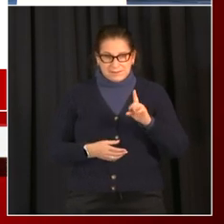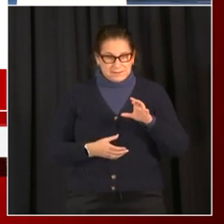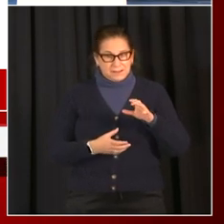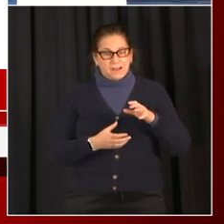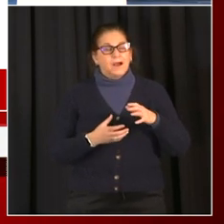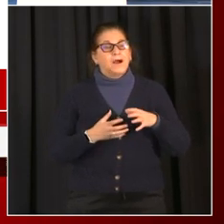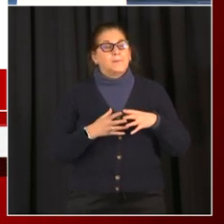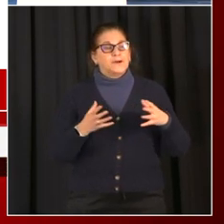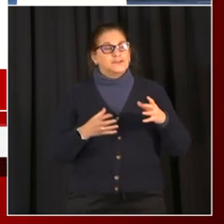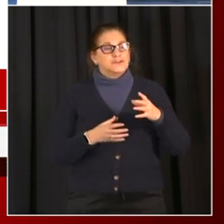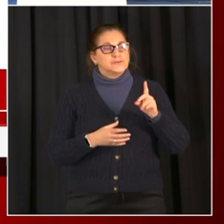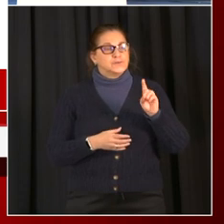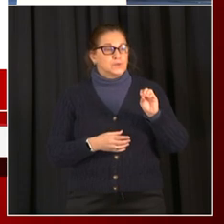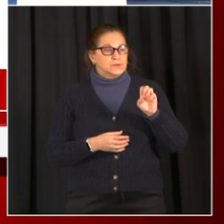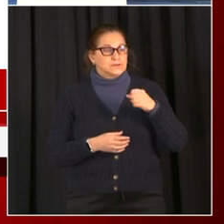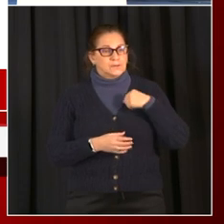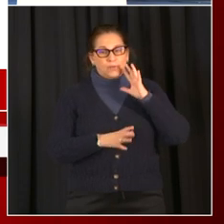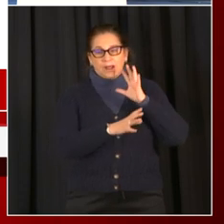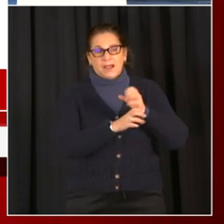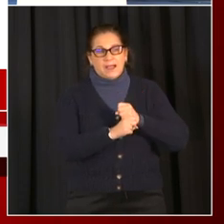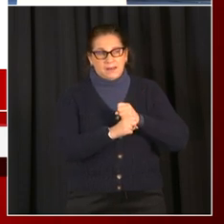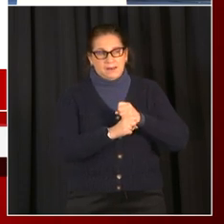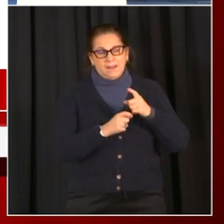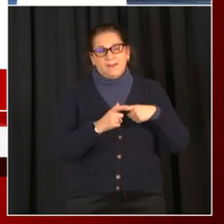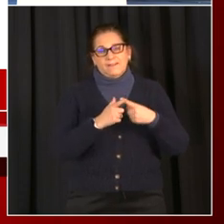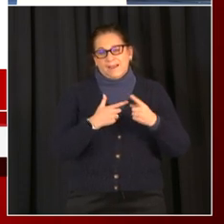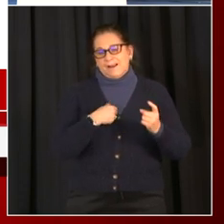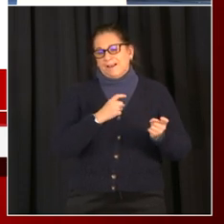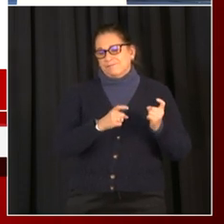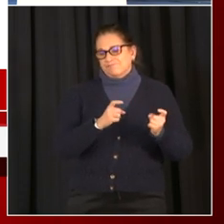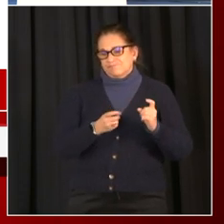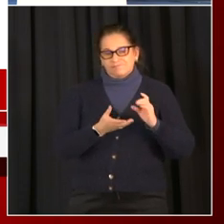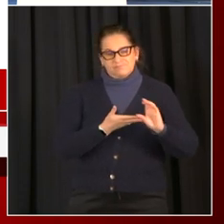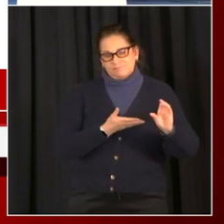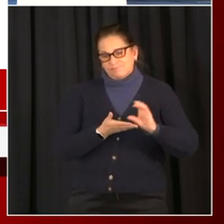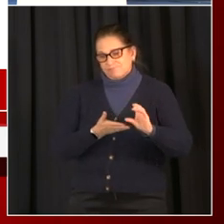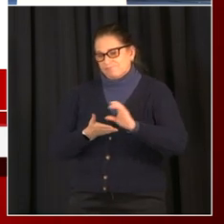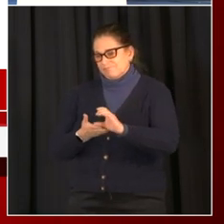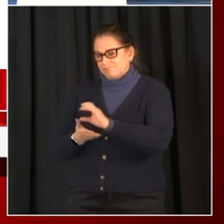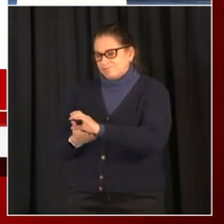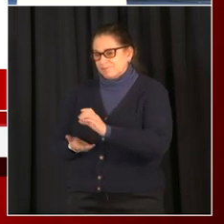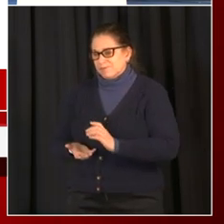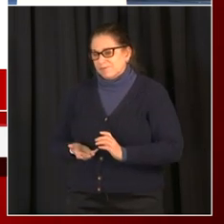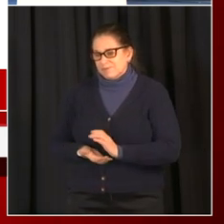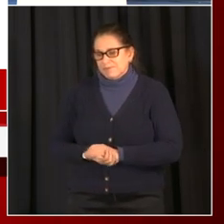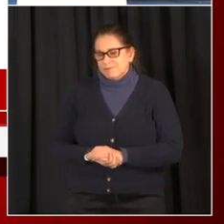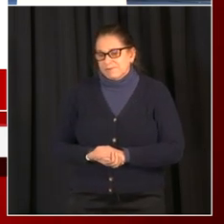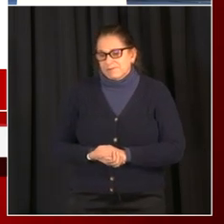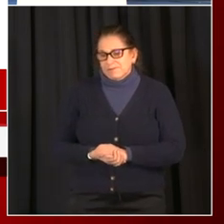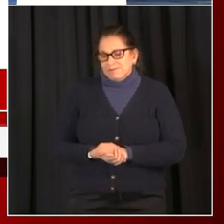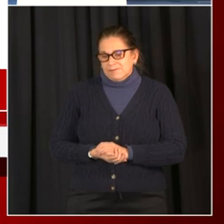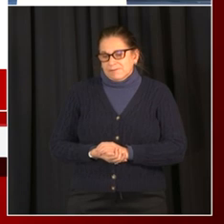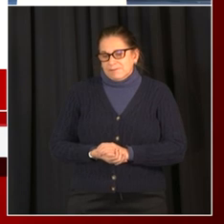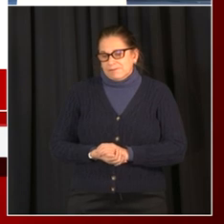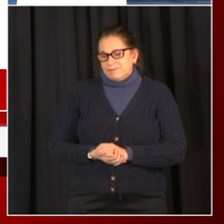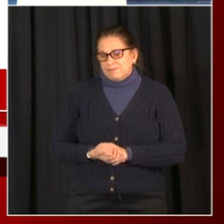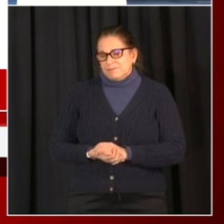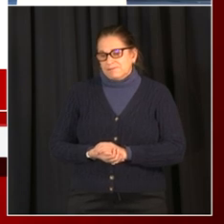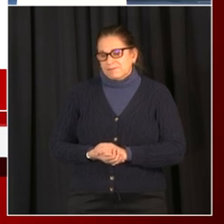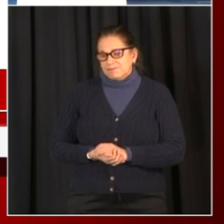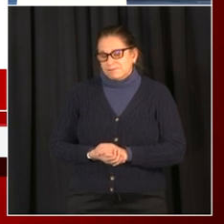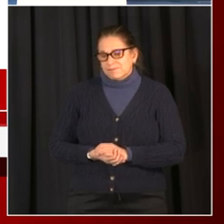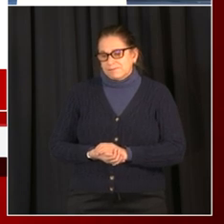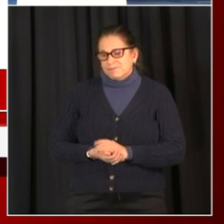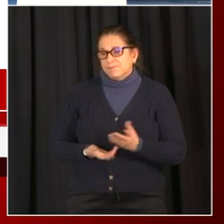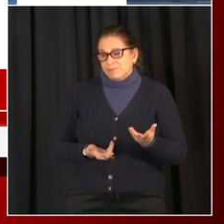and creating a plan with our provider. So luckily for the district, we have not had to tell our healthcare workers or our hospitals that they are receiving less.